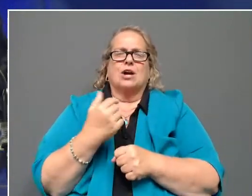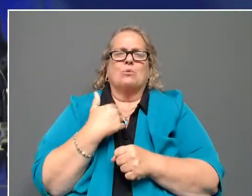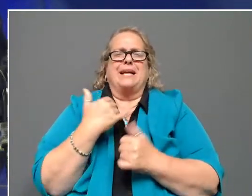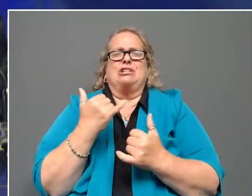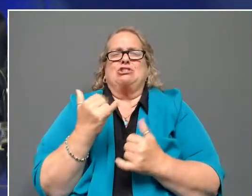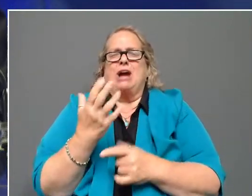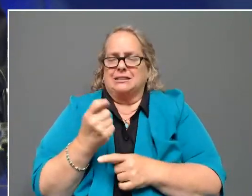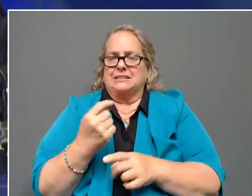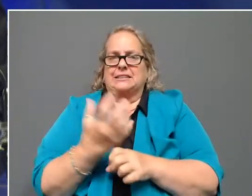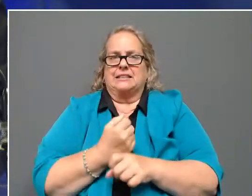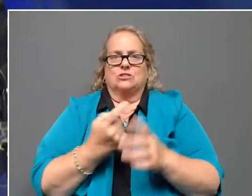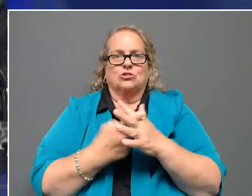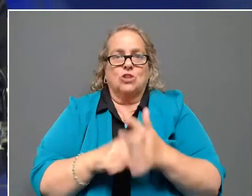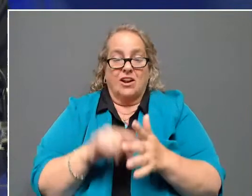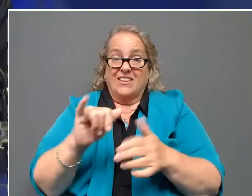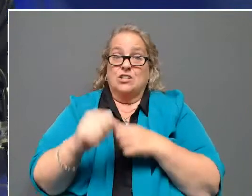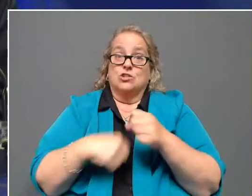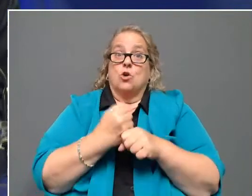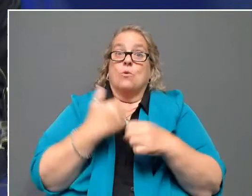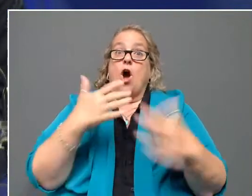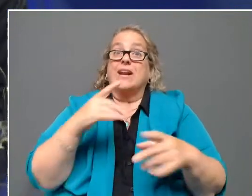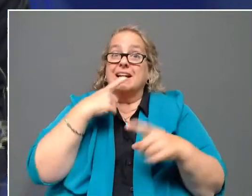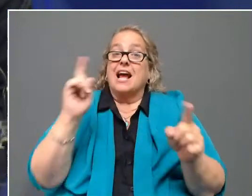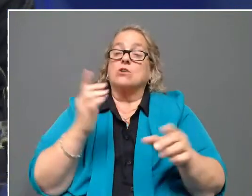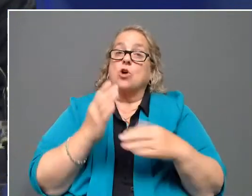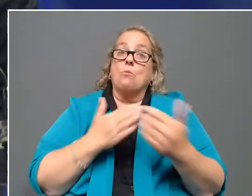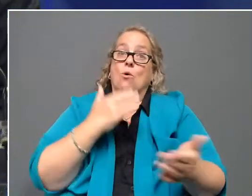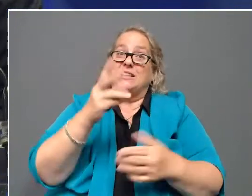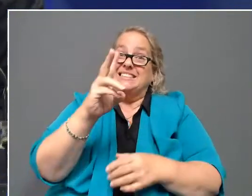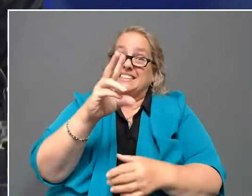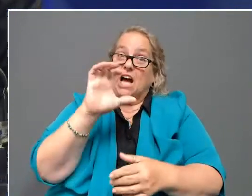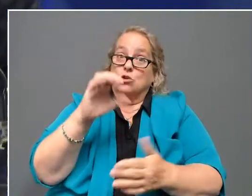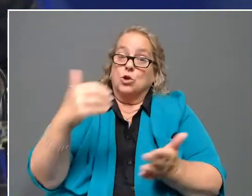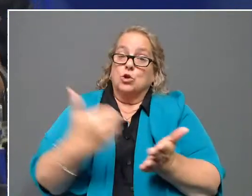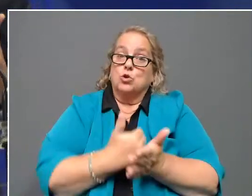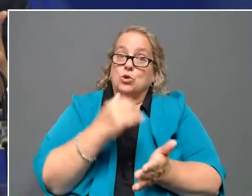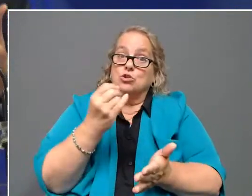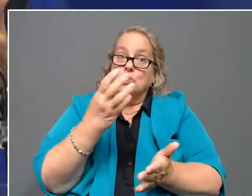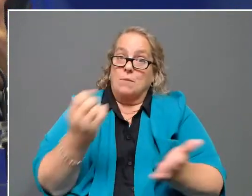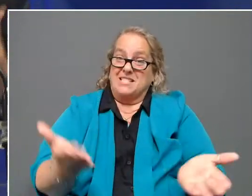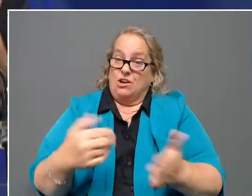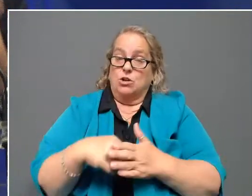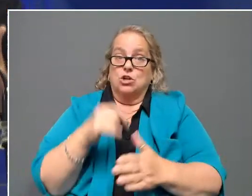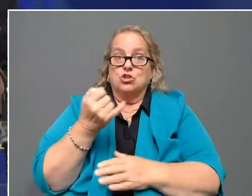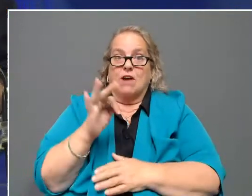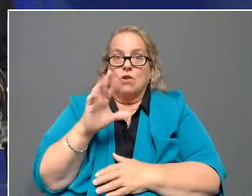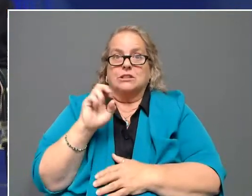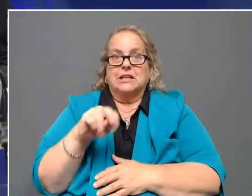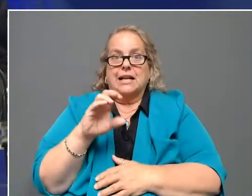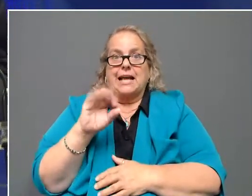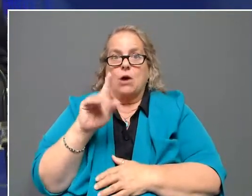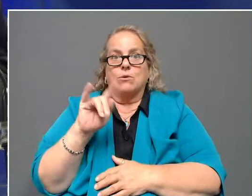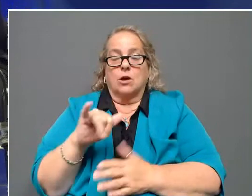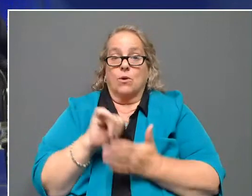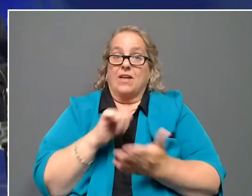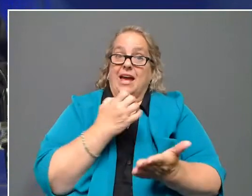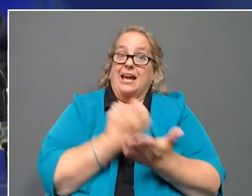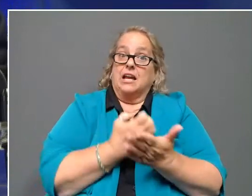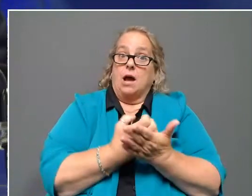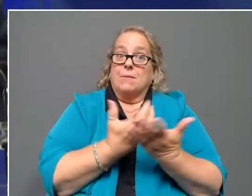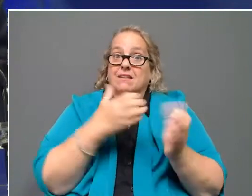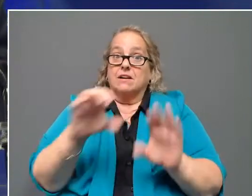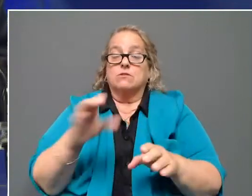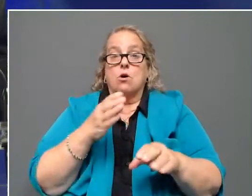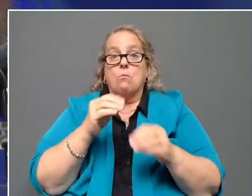we've announced nearly 600 new jobs right here in Jefferson County with an economic investment of more than $226